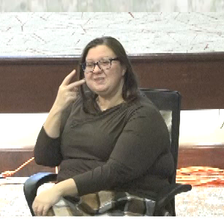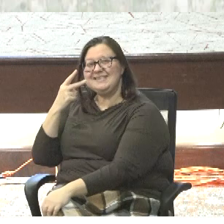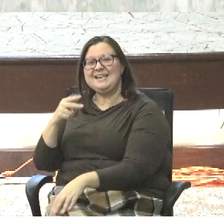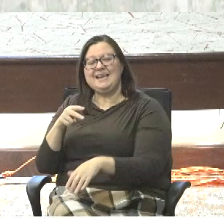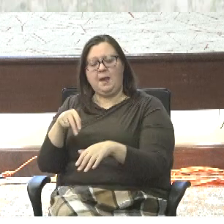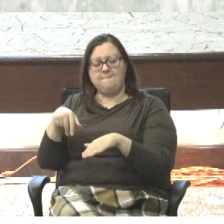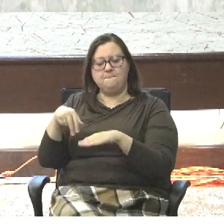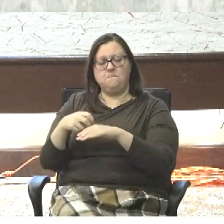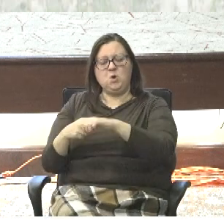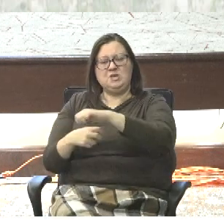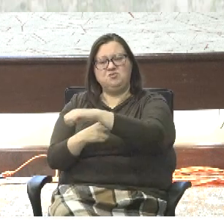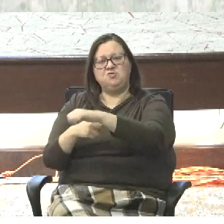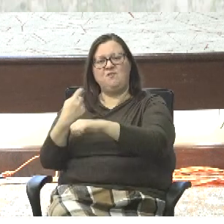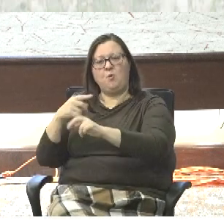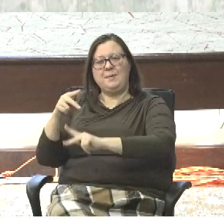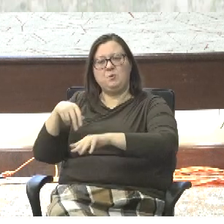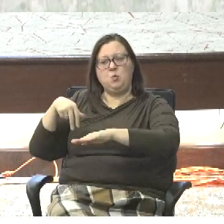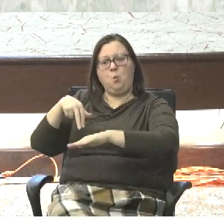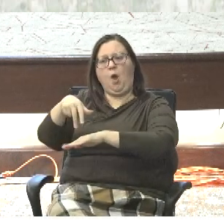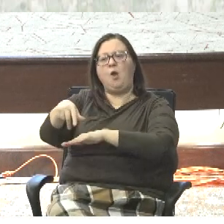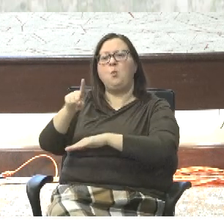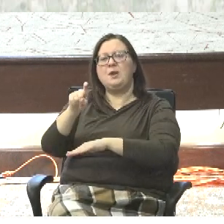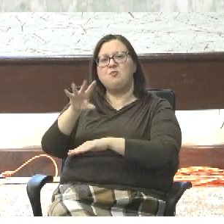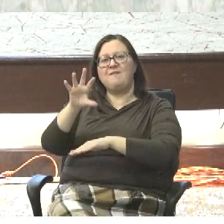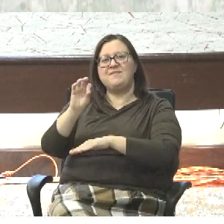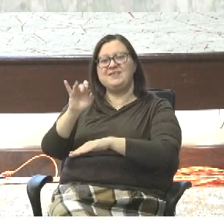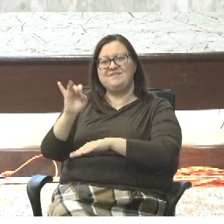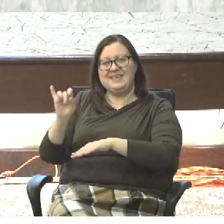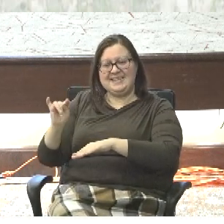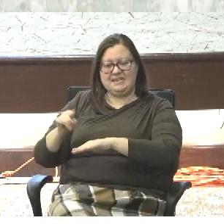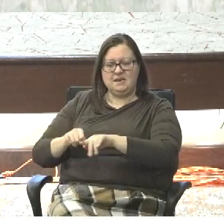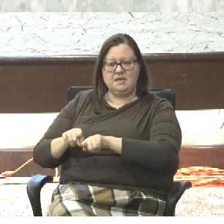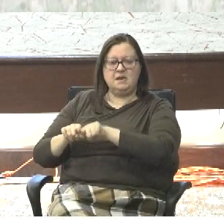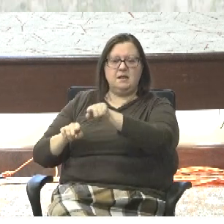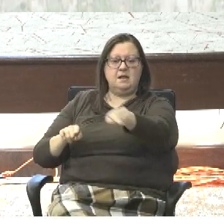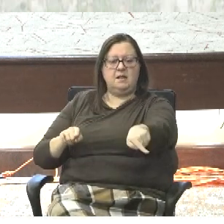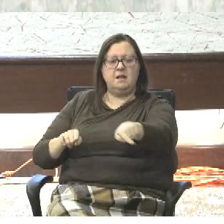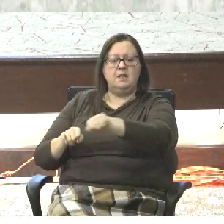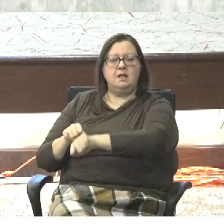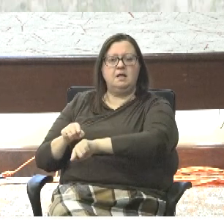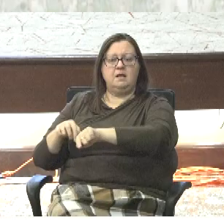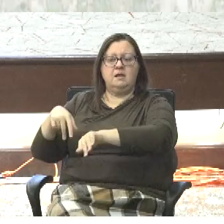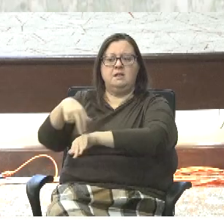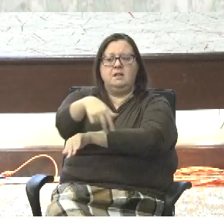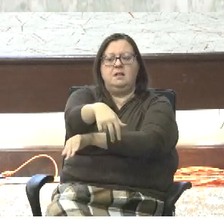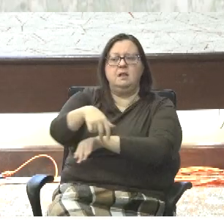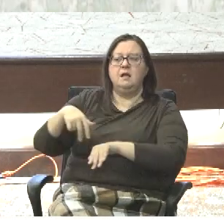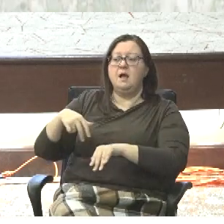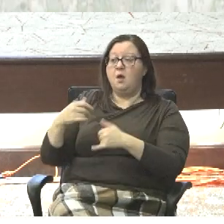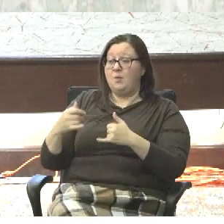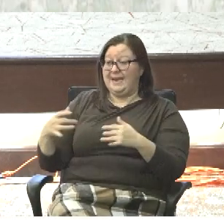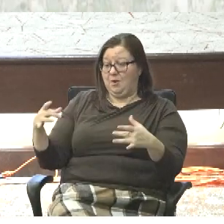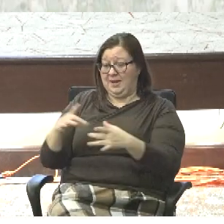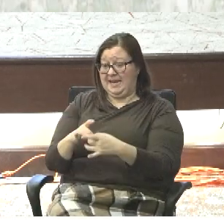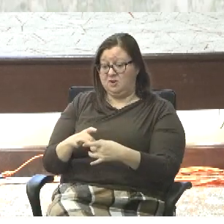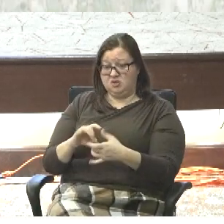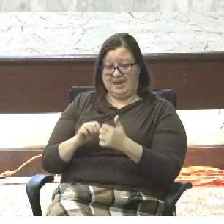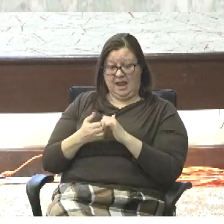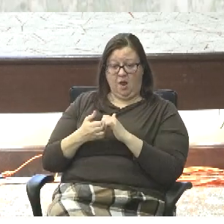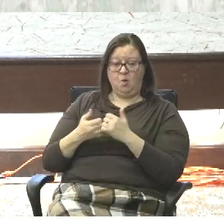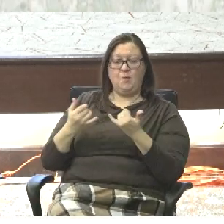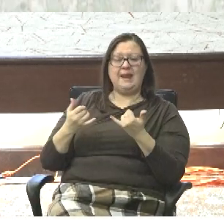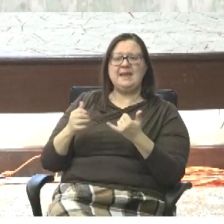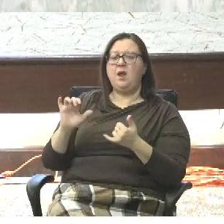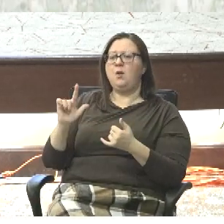going to stretch over 150 feet across that creek. So it's how do you build that connection? Right now you have to walk out onto